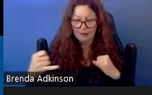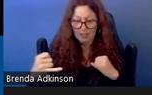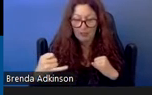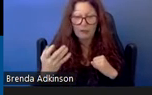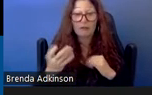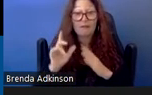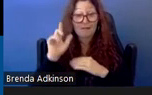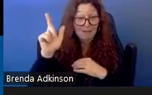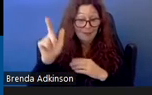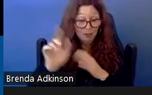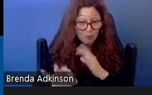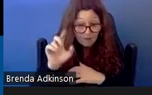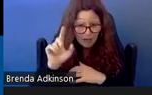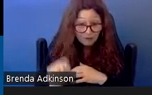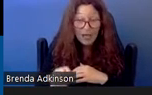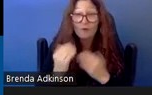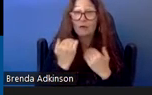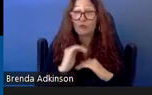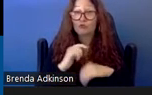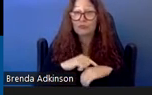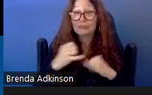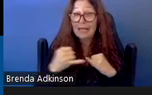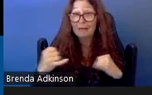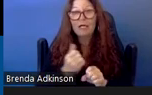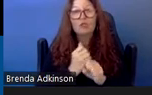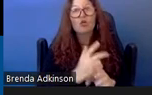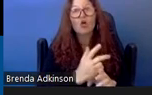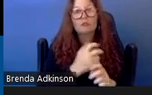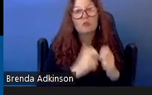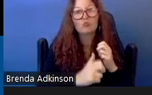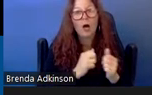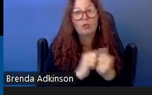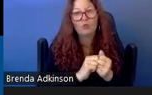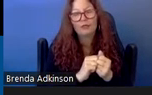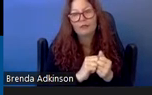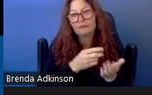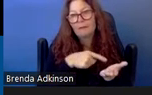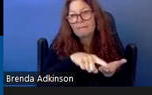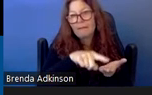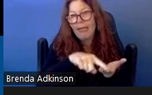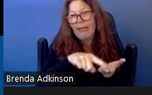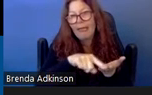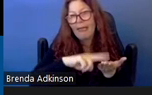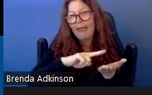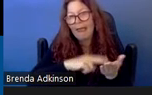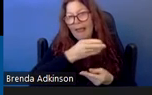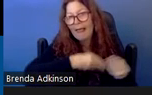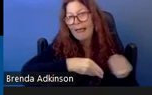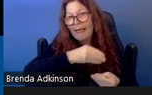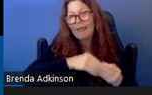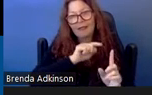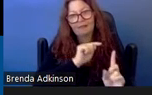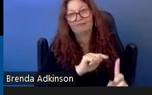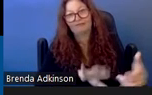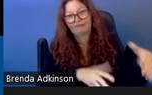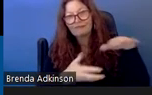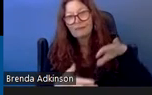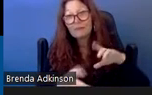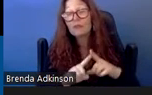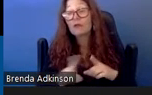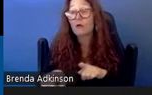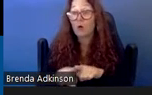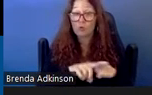the restricted timeline caused some problems with procurement specific to that, and then after experiencing some other programs